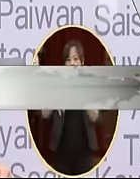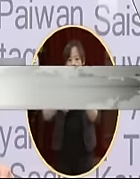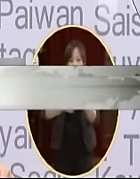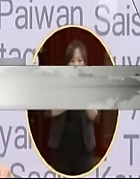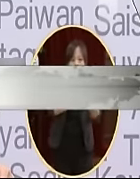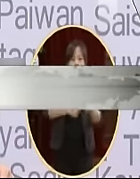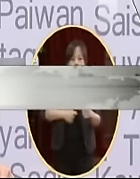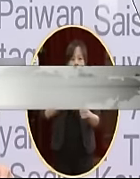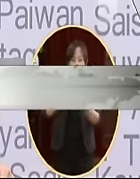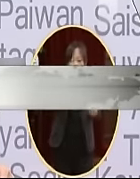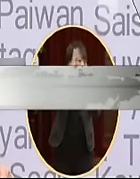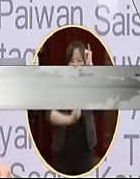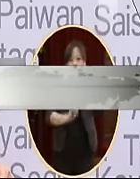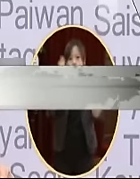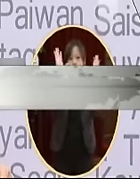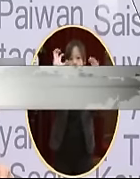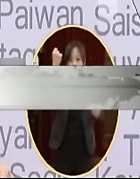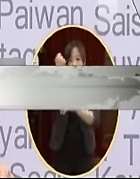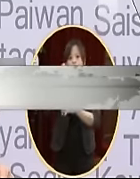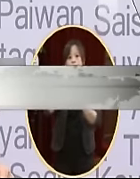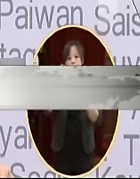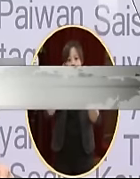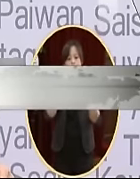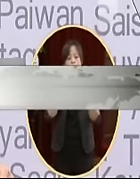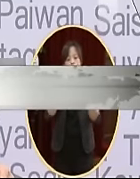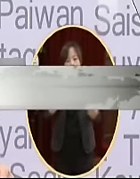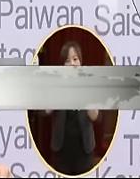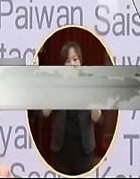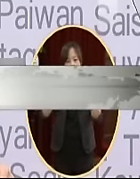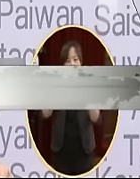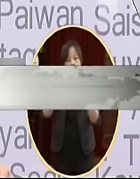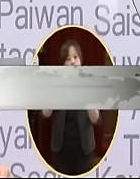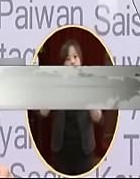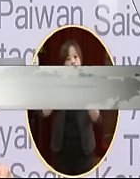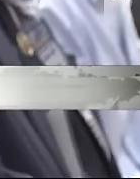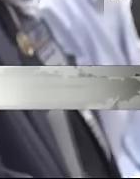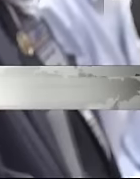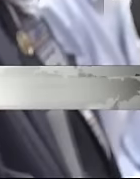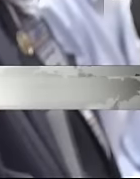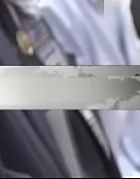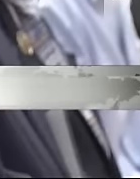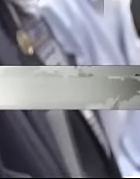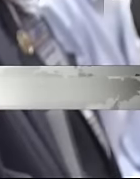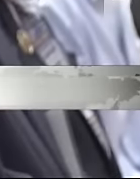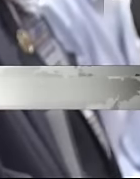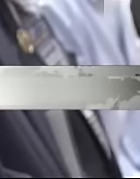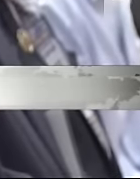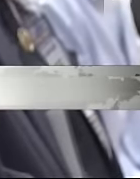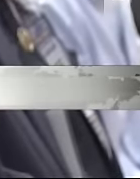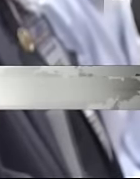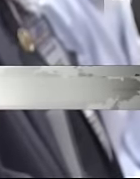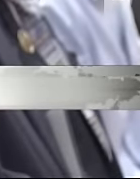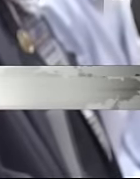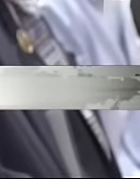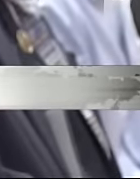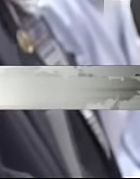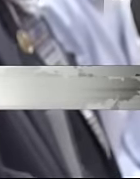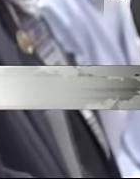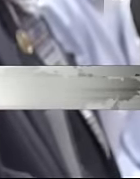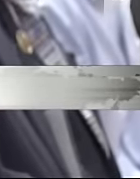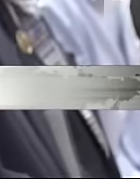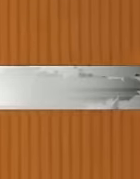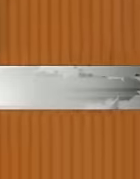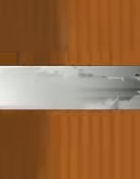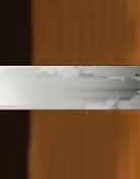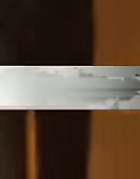with the representatives of each and every tribe in the collective pursuit of historical justice. The cabinet has already drawn up 32